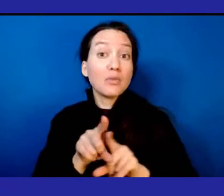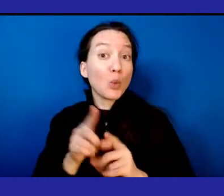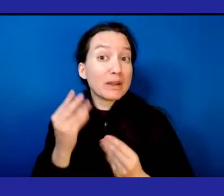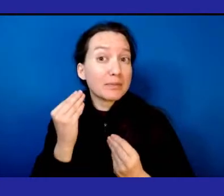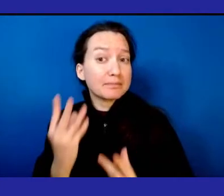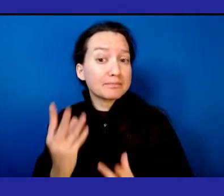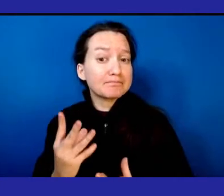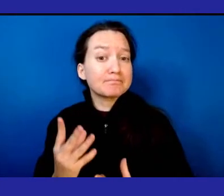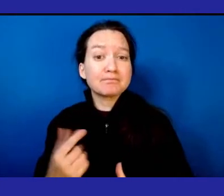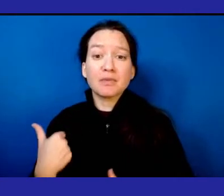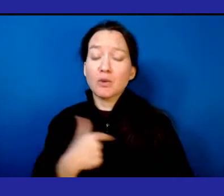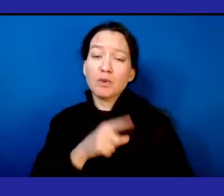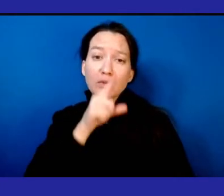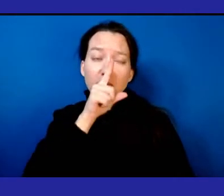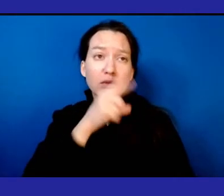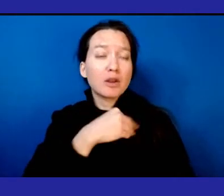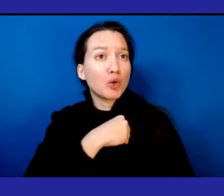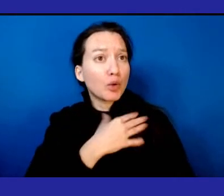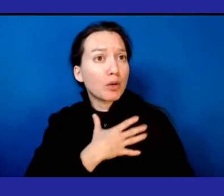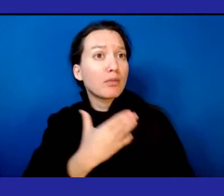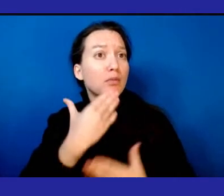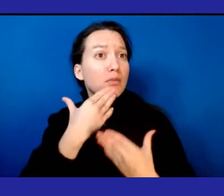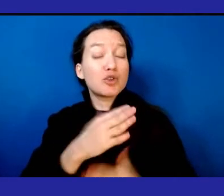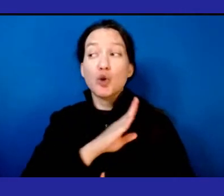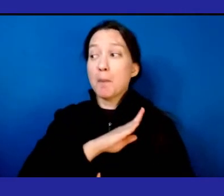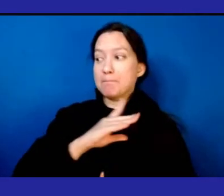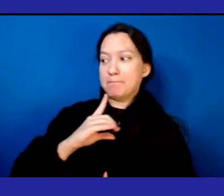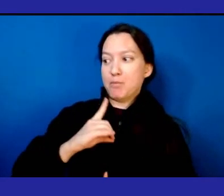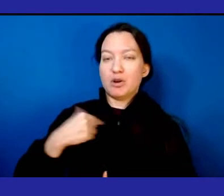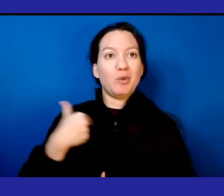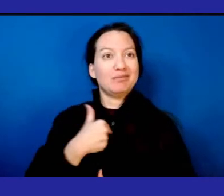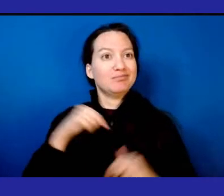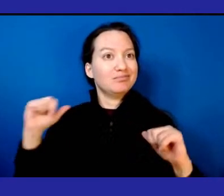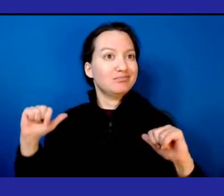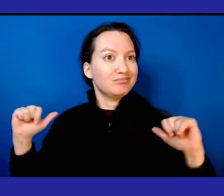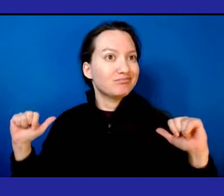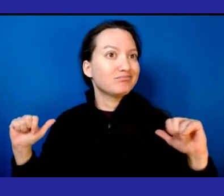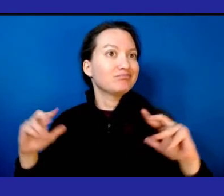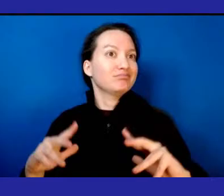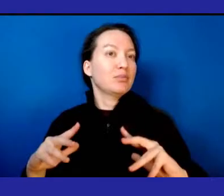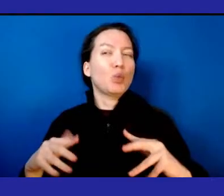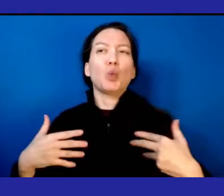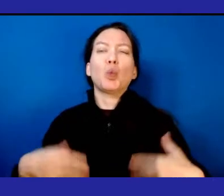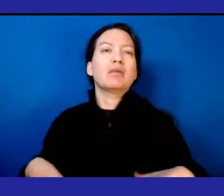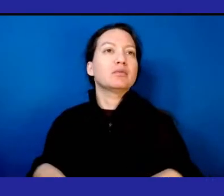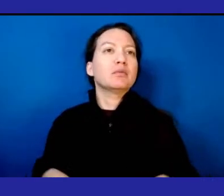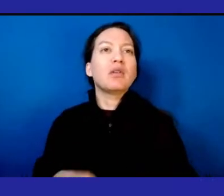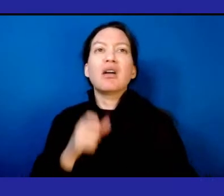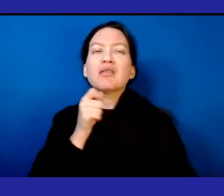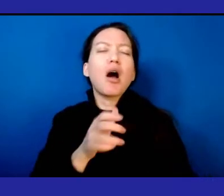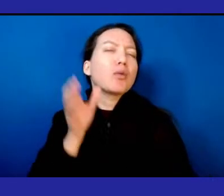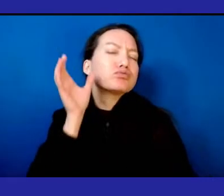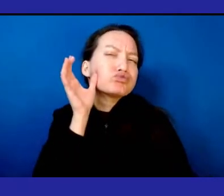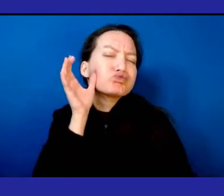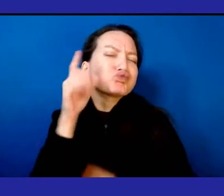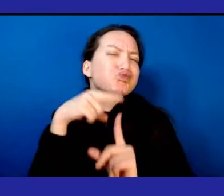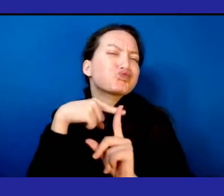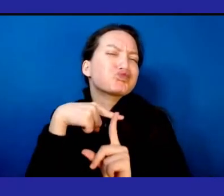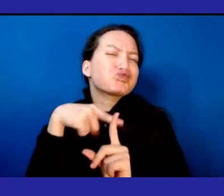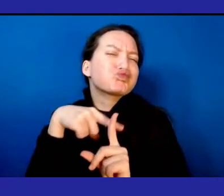we really appreciate it. As a board, we come here, and it's just not to hear all the good